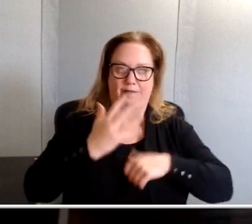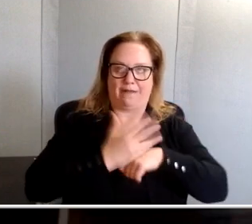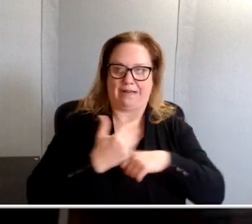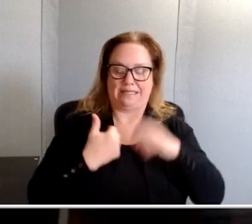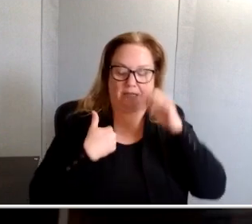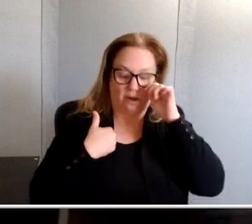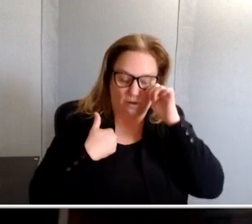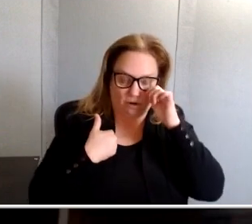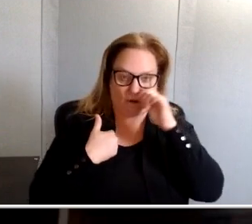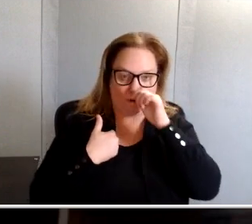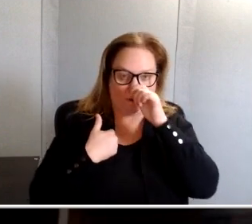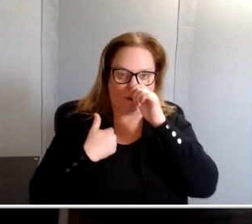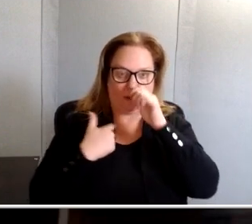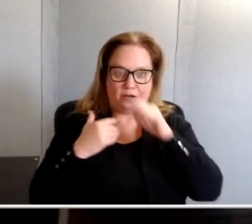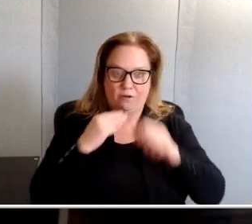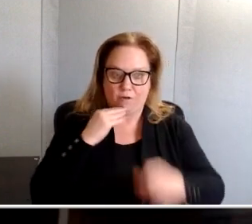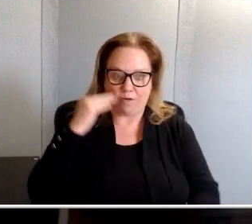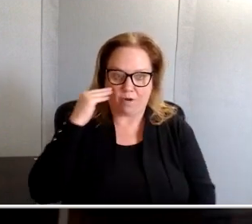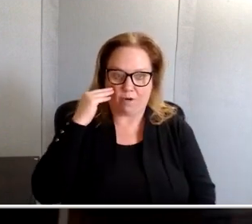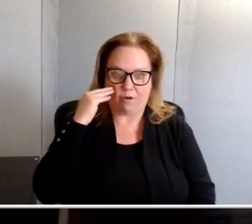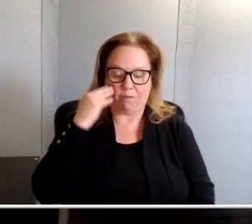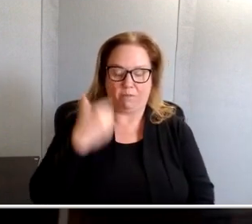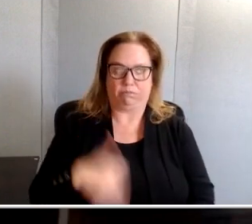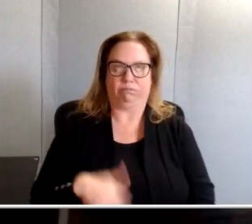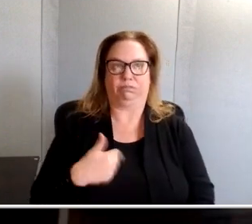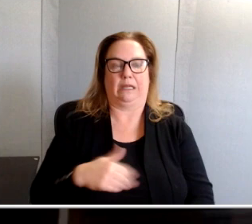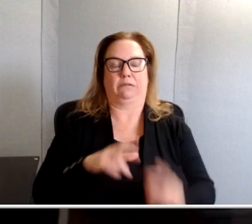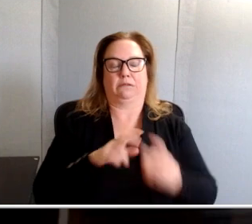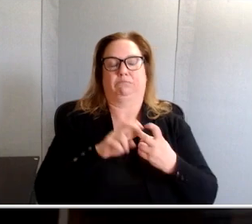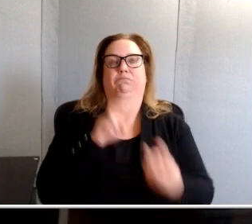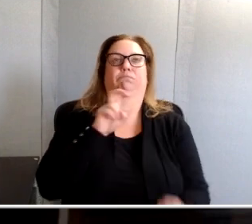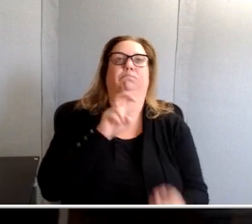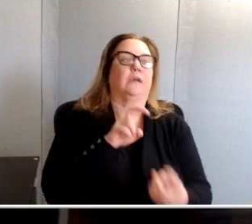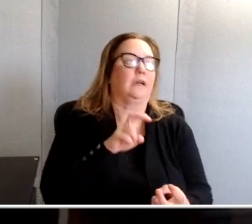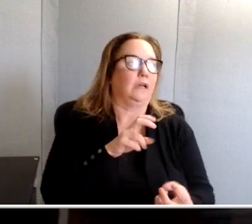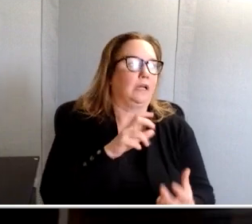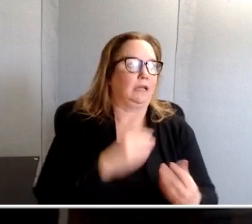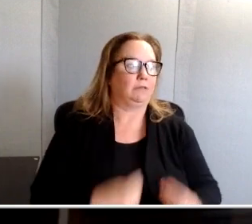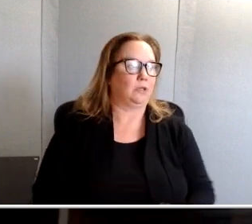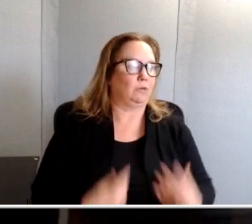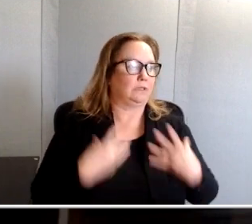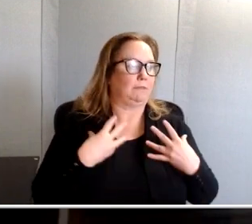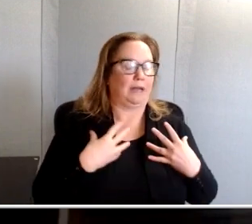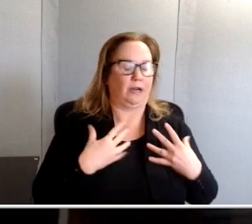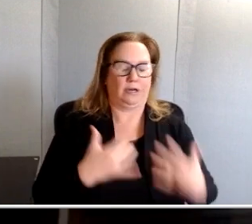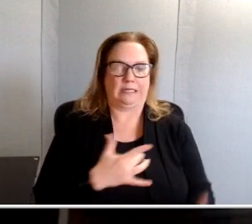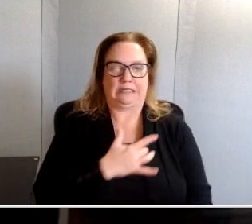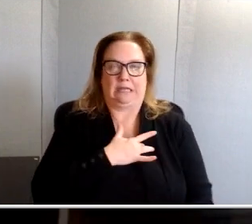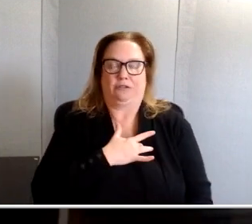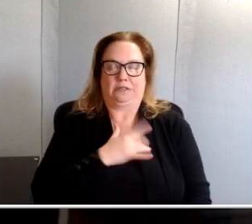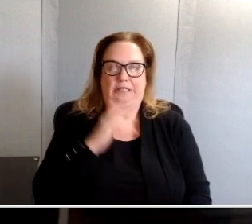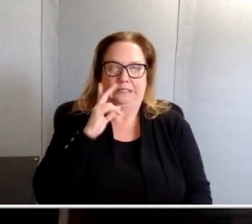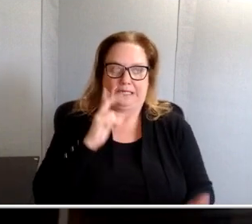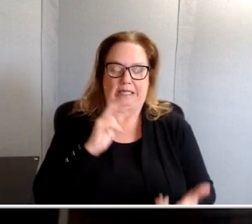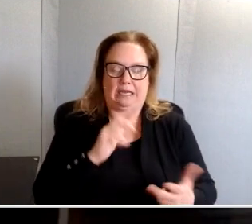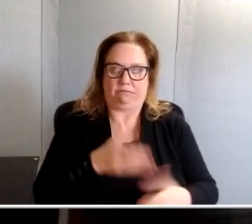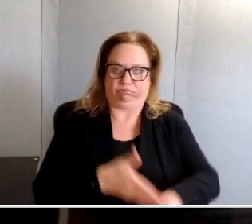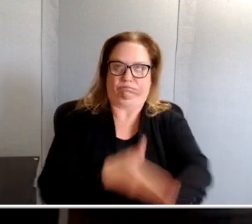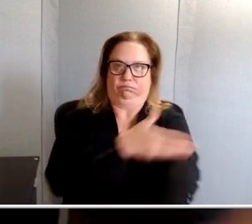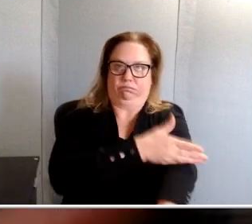ago. You're going home? What? And he was so inspired and so moved to see how well I was